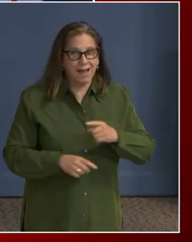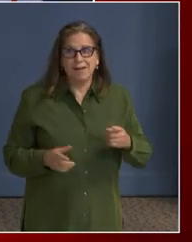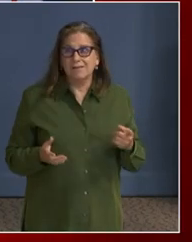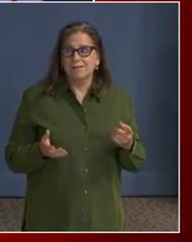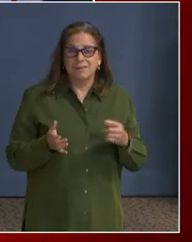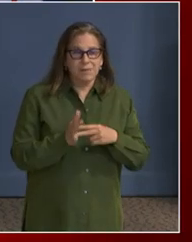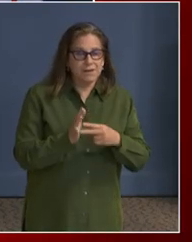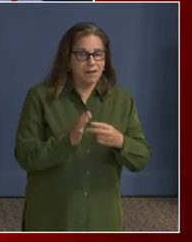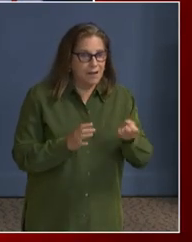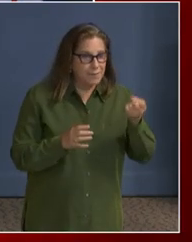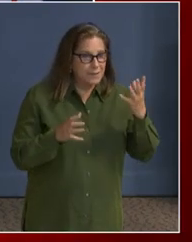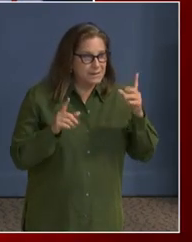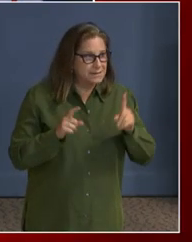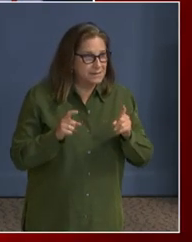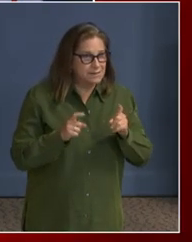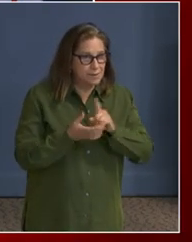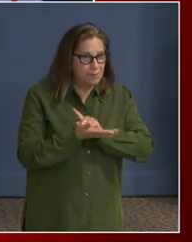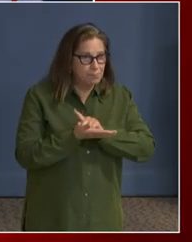our